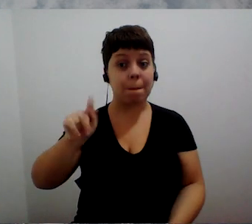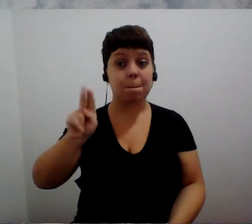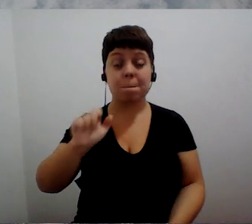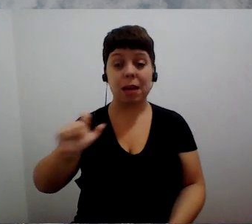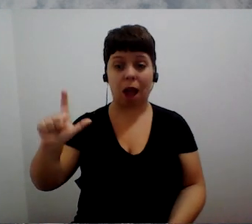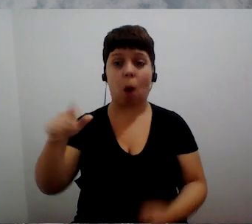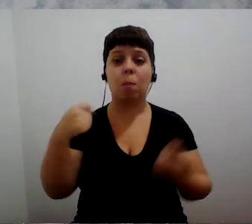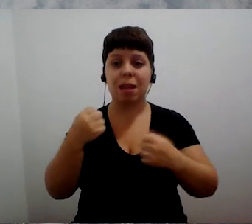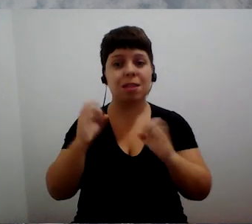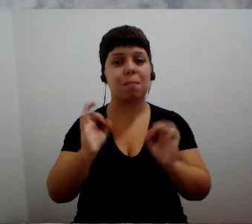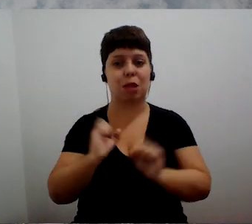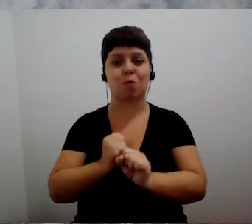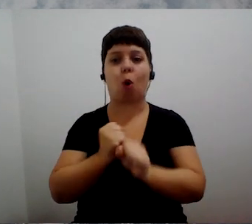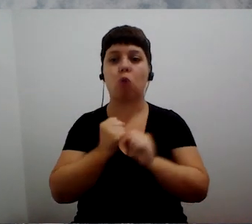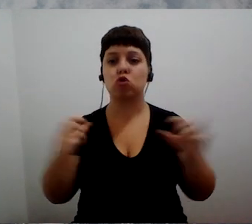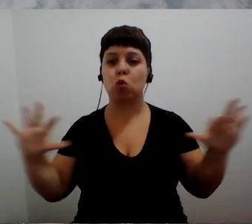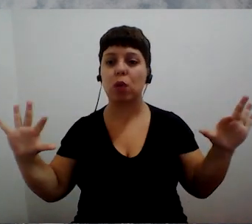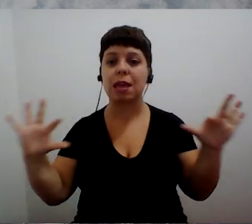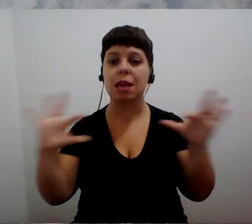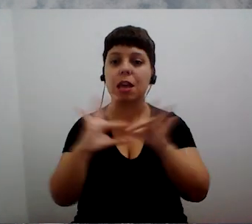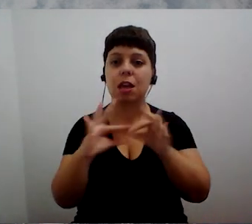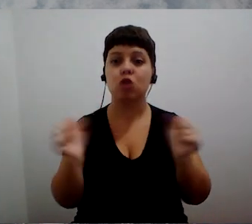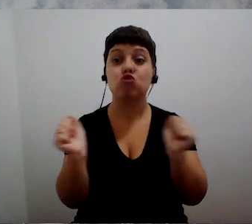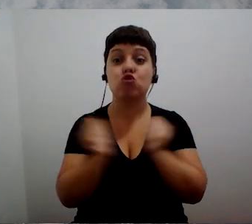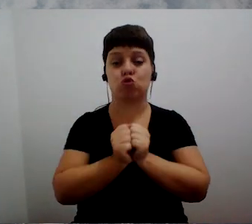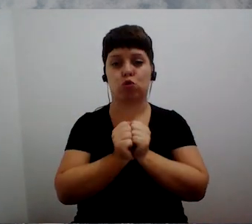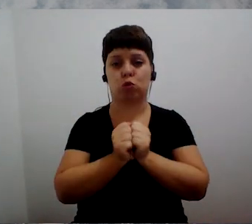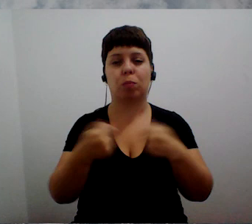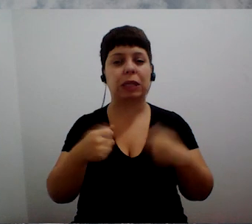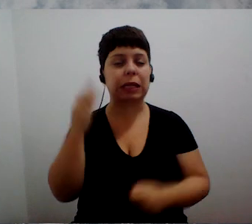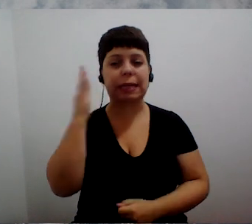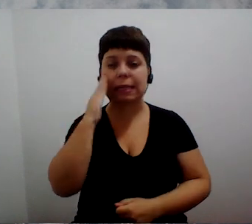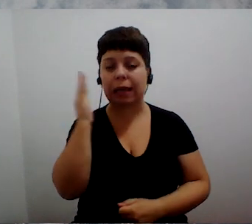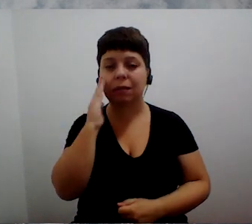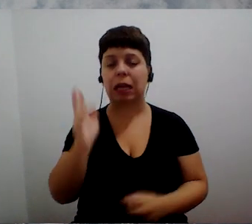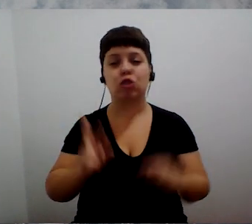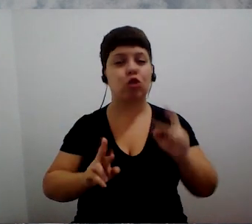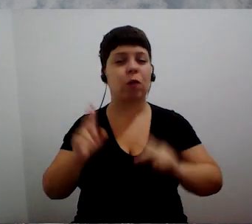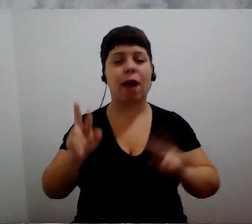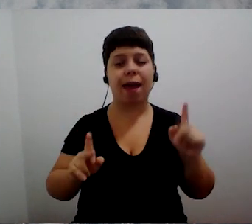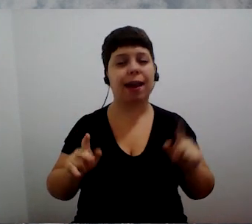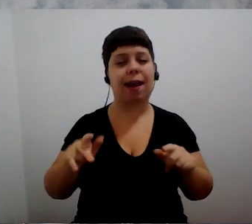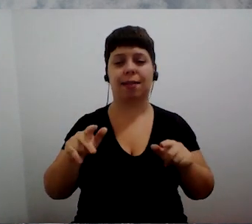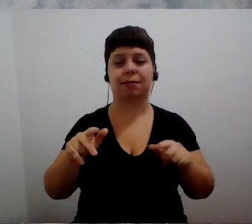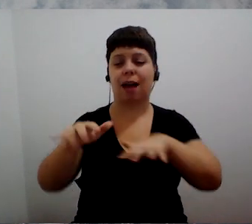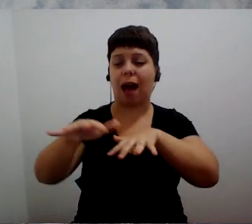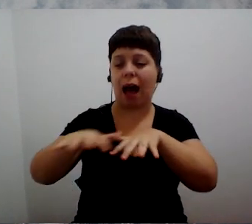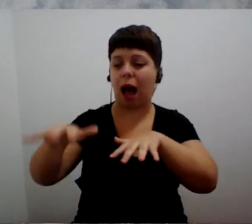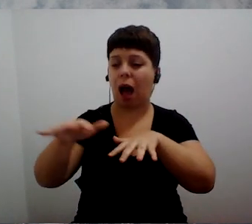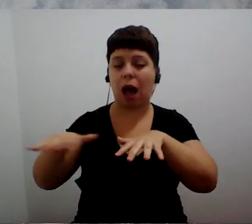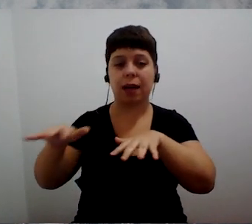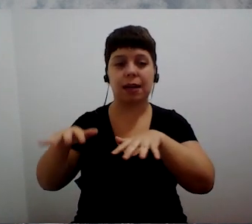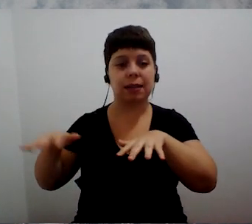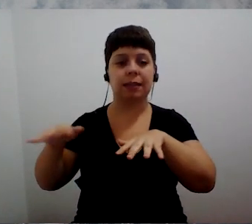the essence of what you are saying is that we need to build things together. We need to understand